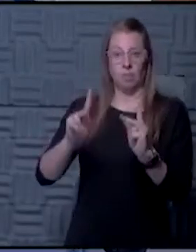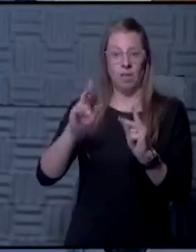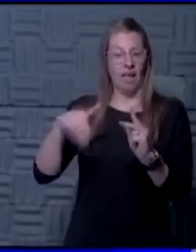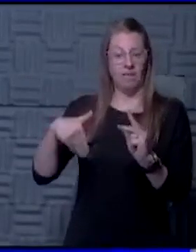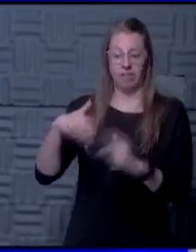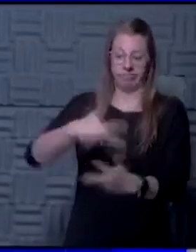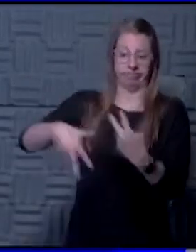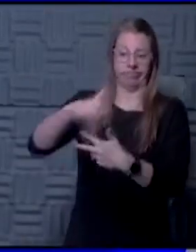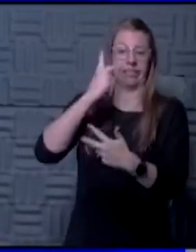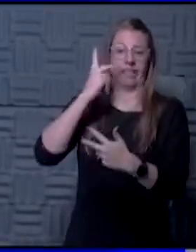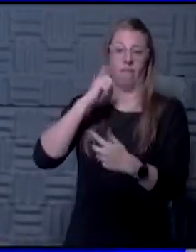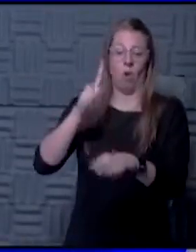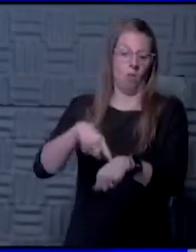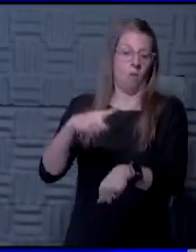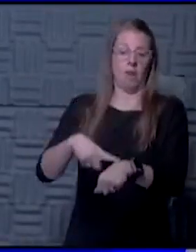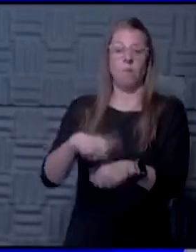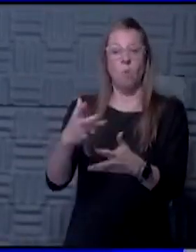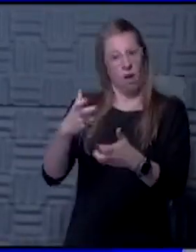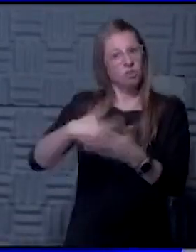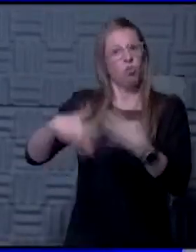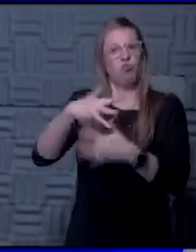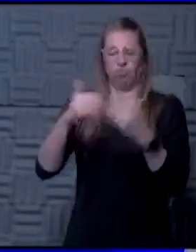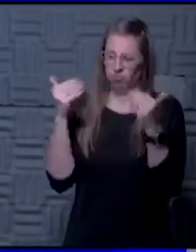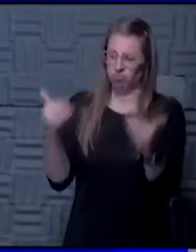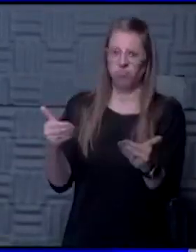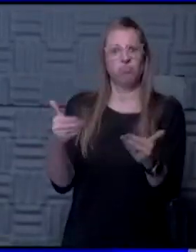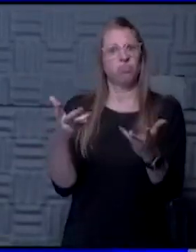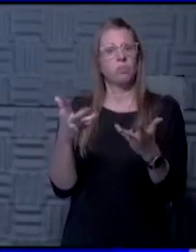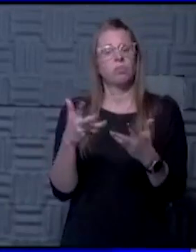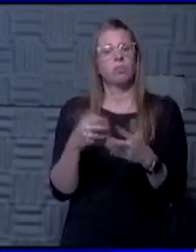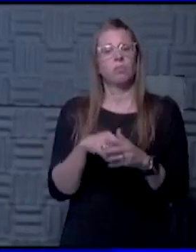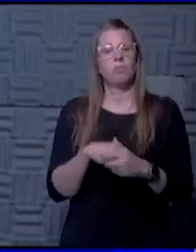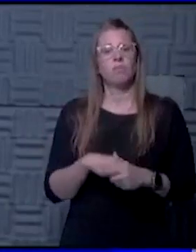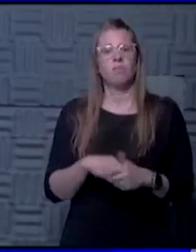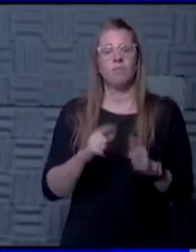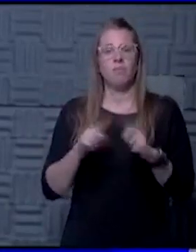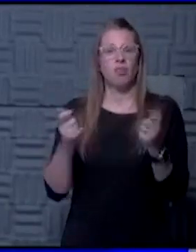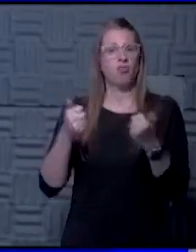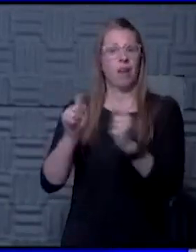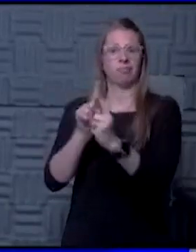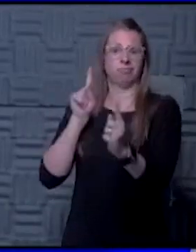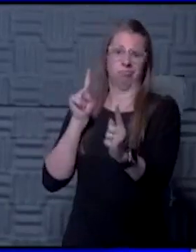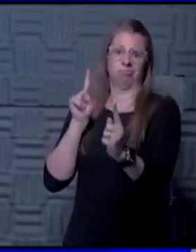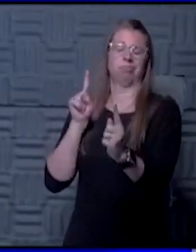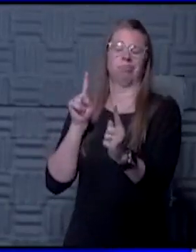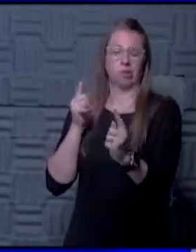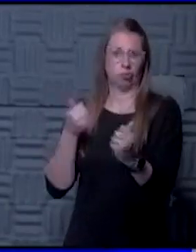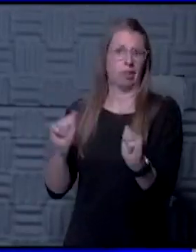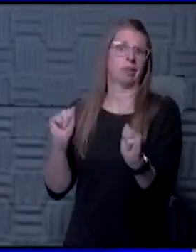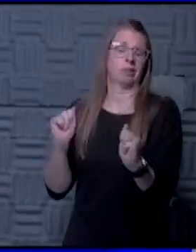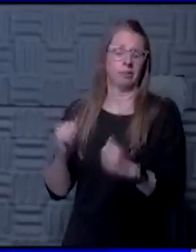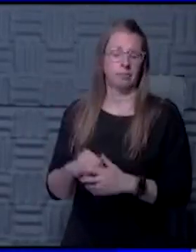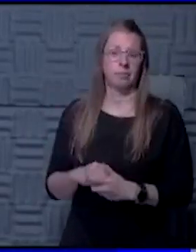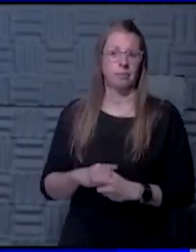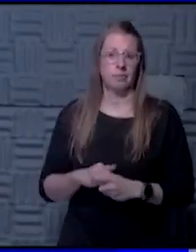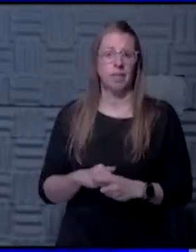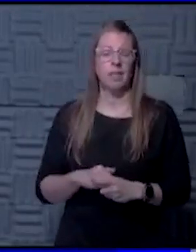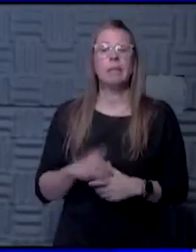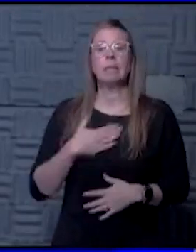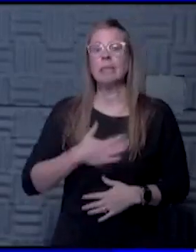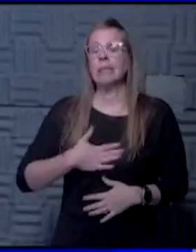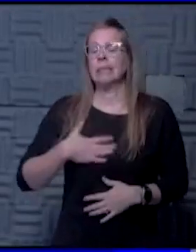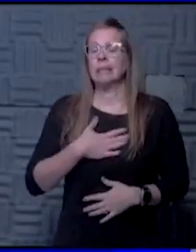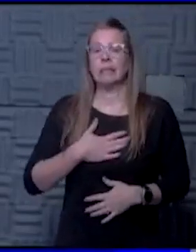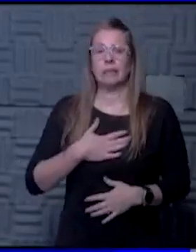You want to be social like you normally would, but try to maintain that distance and, please